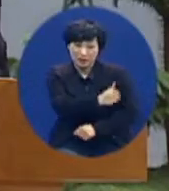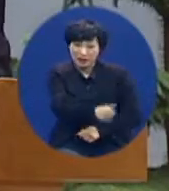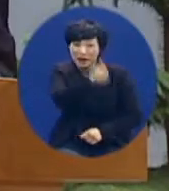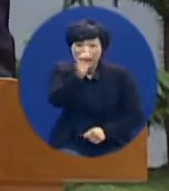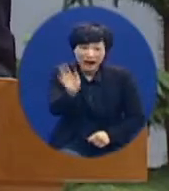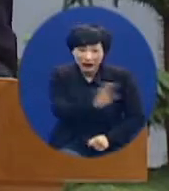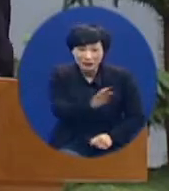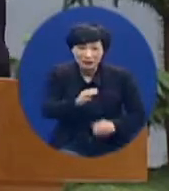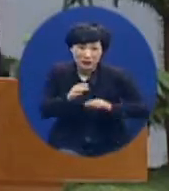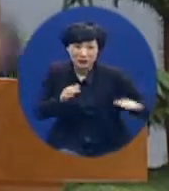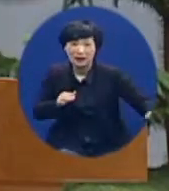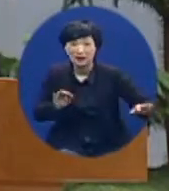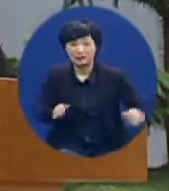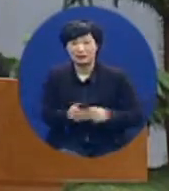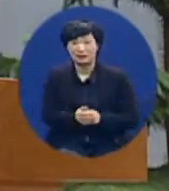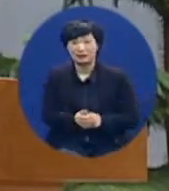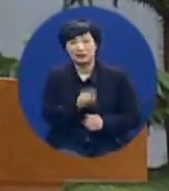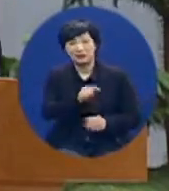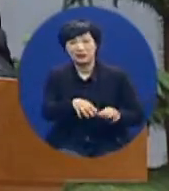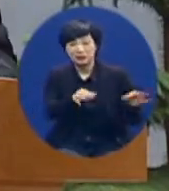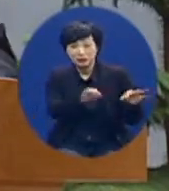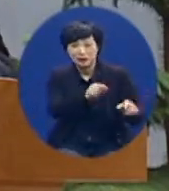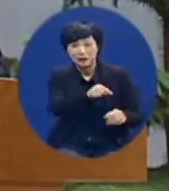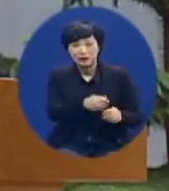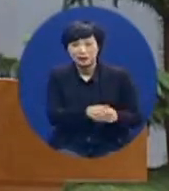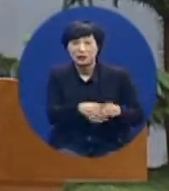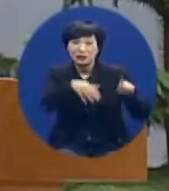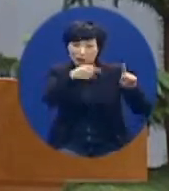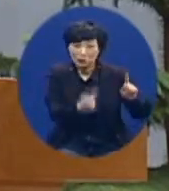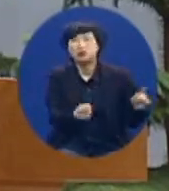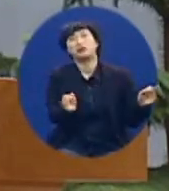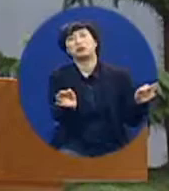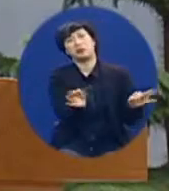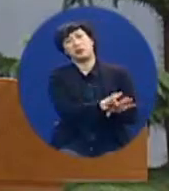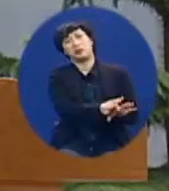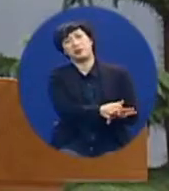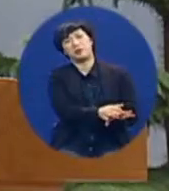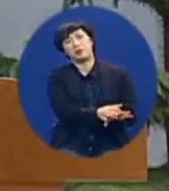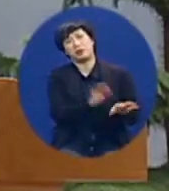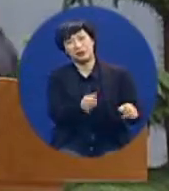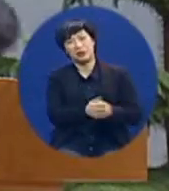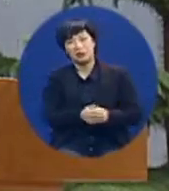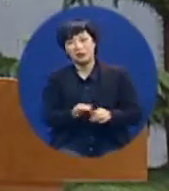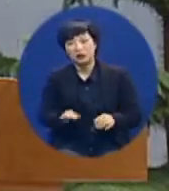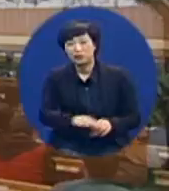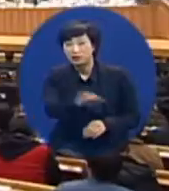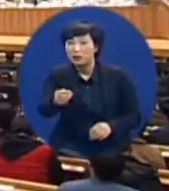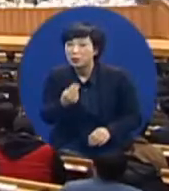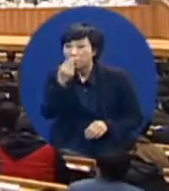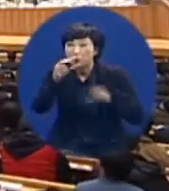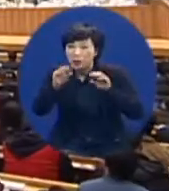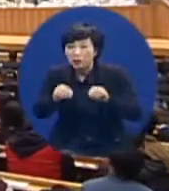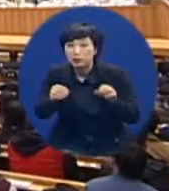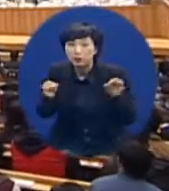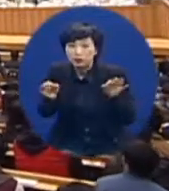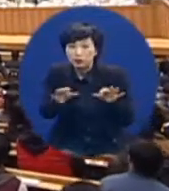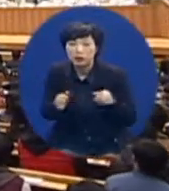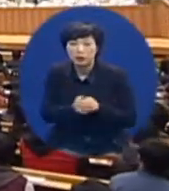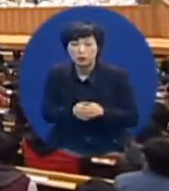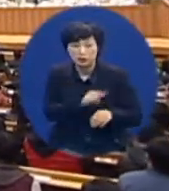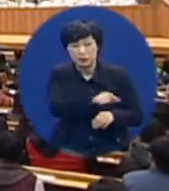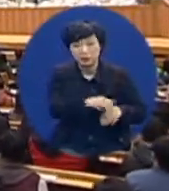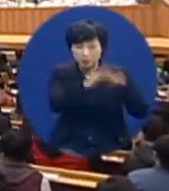fame. They will vanish one day when our lives end. They are in vain.